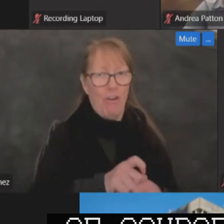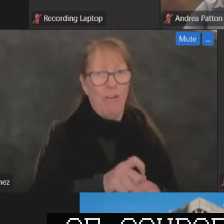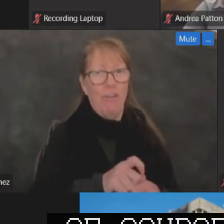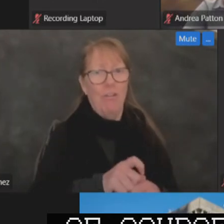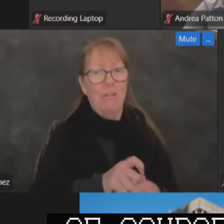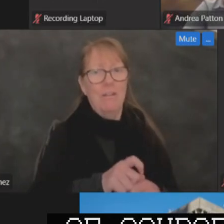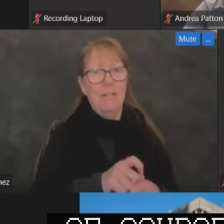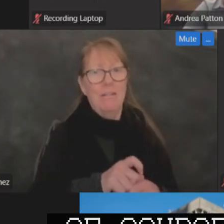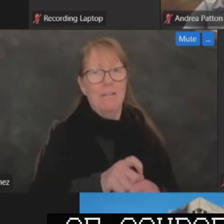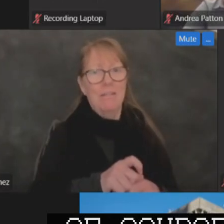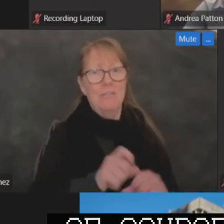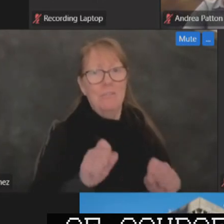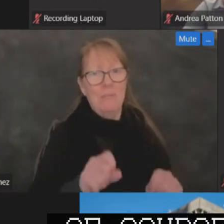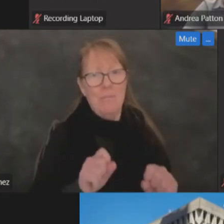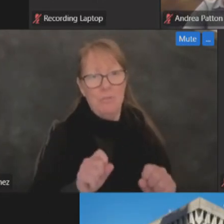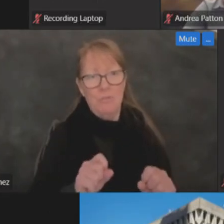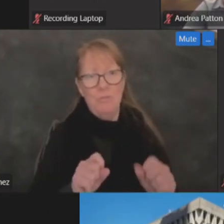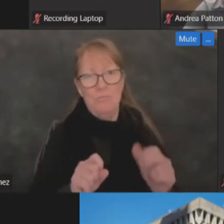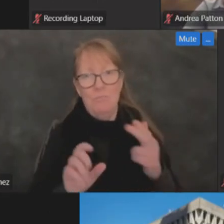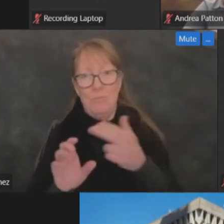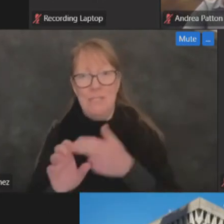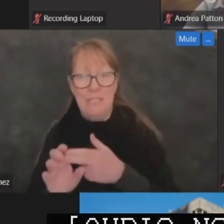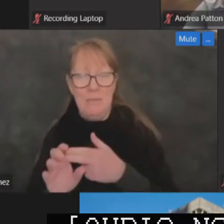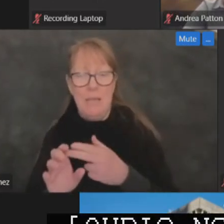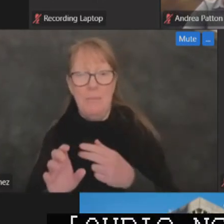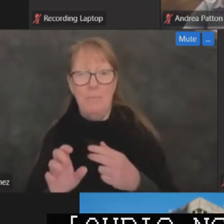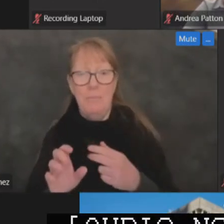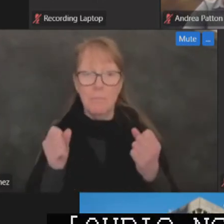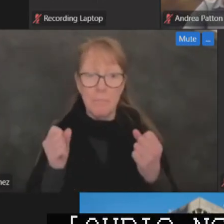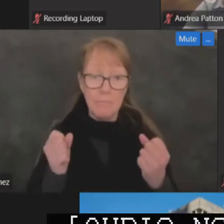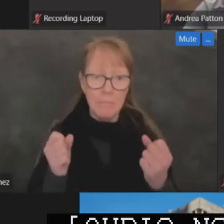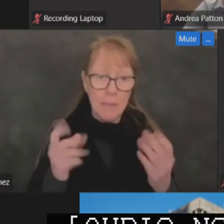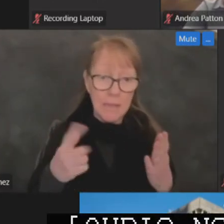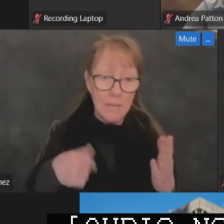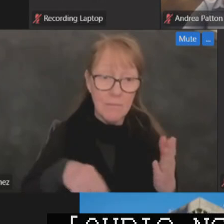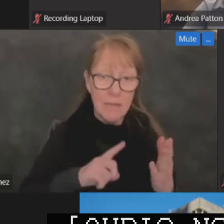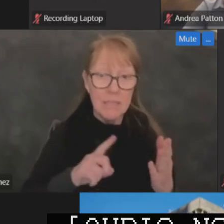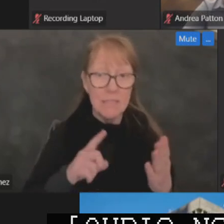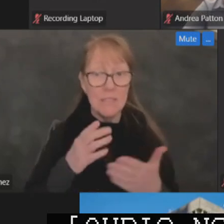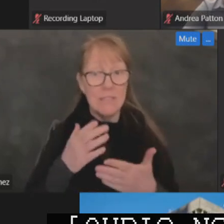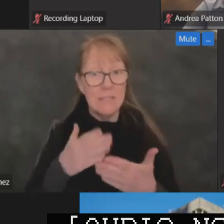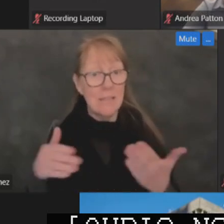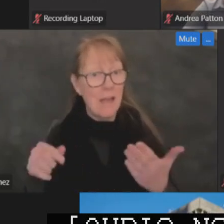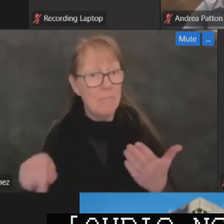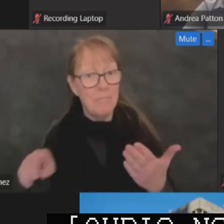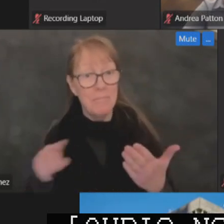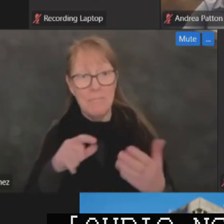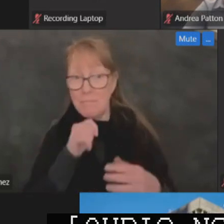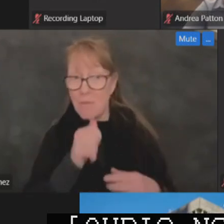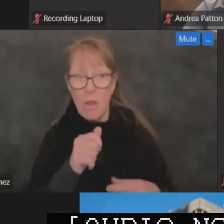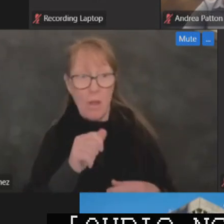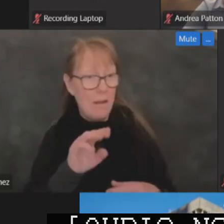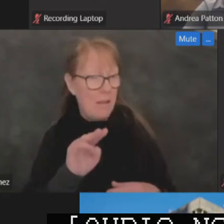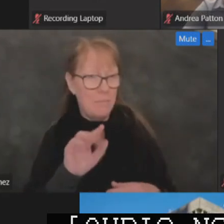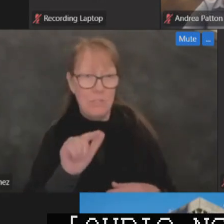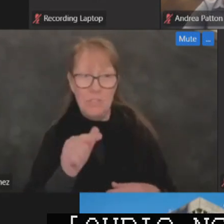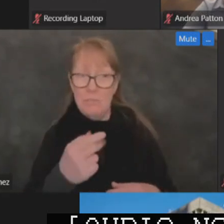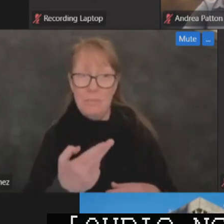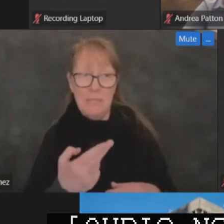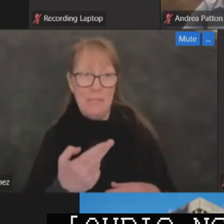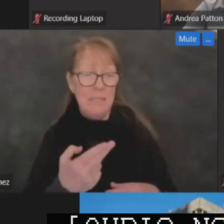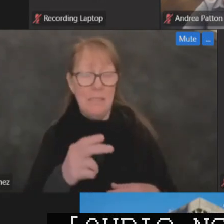of course, many of us, even those of us who are not at NGB, work during the week, and taking a whole day